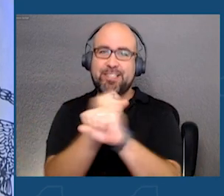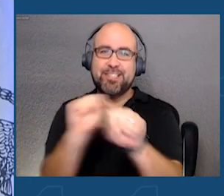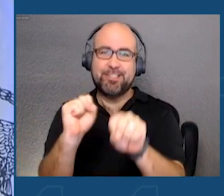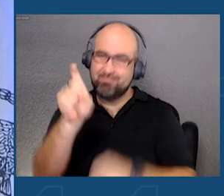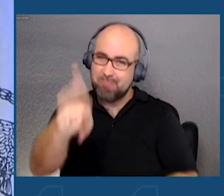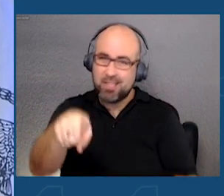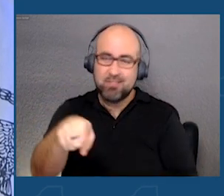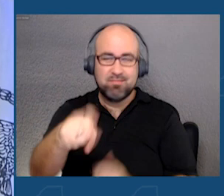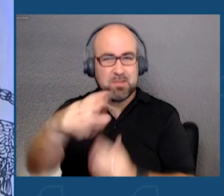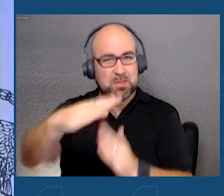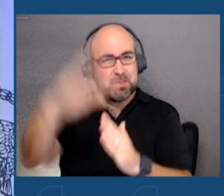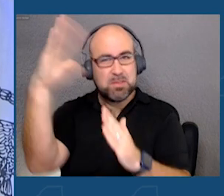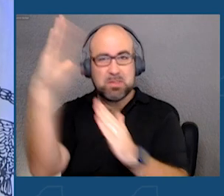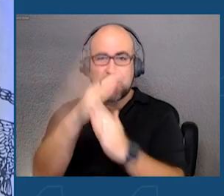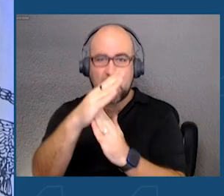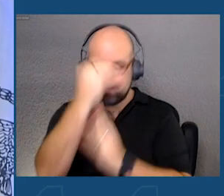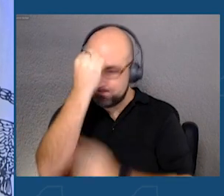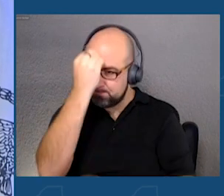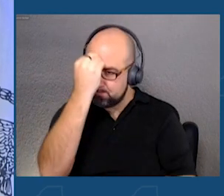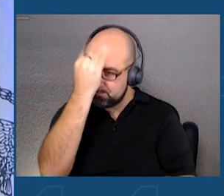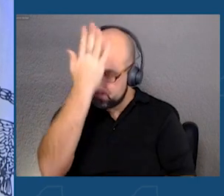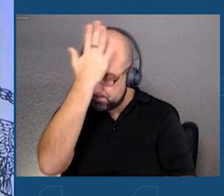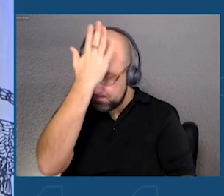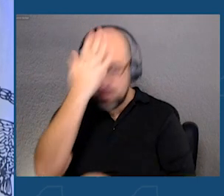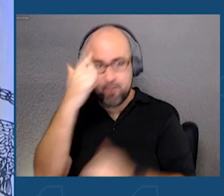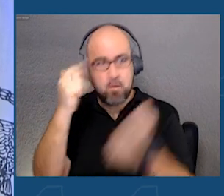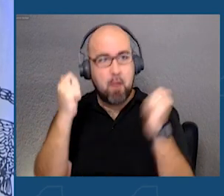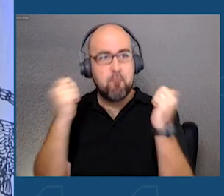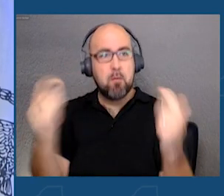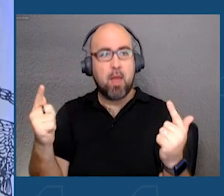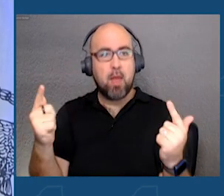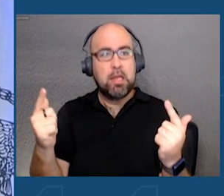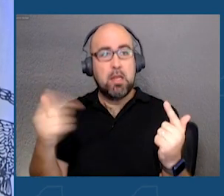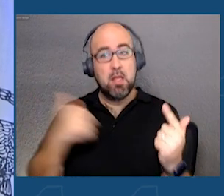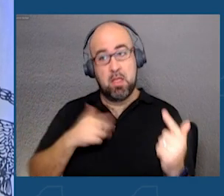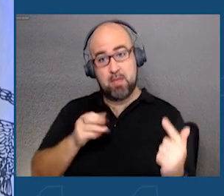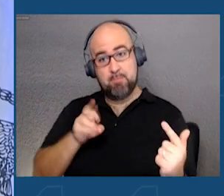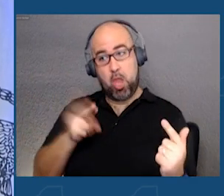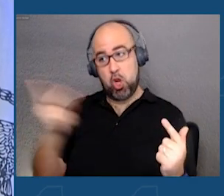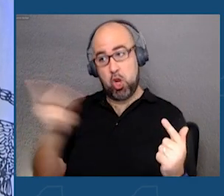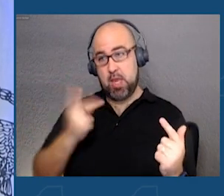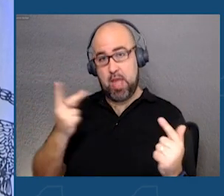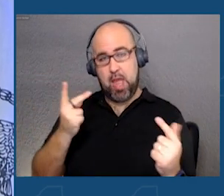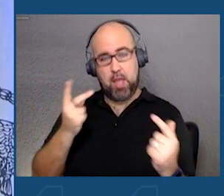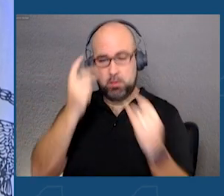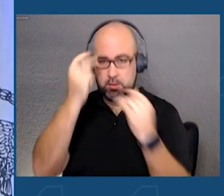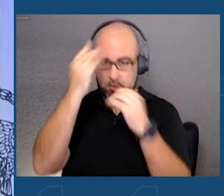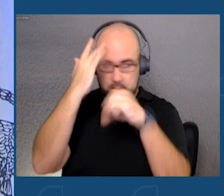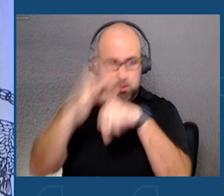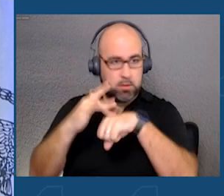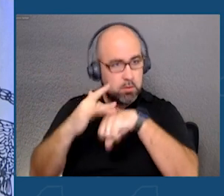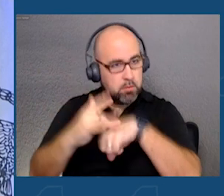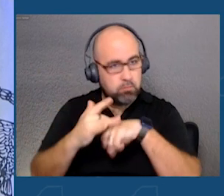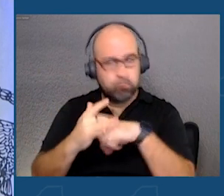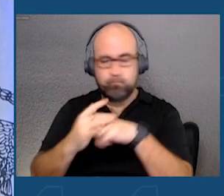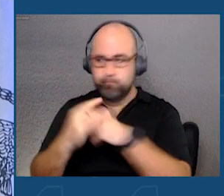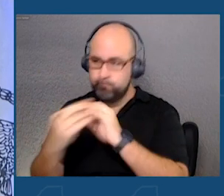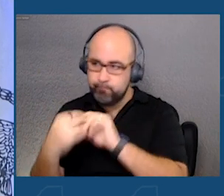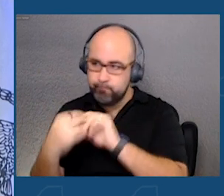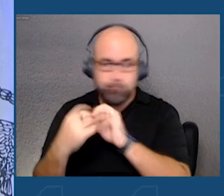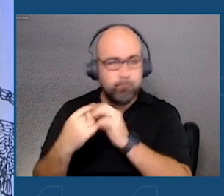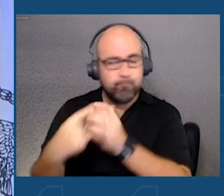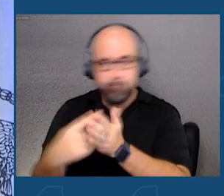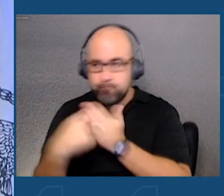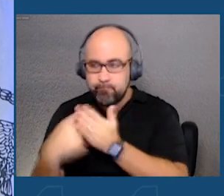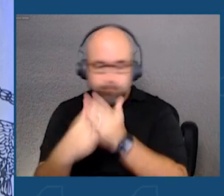for everyone, including myself. It's something the mayor and I are consumed about. We talk about this, we focus on this, we strategize on this. We're